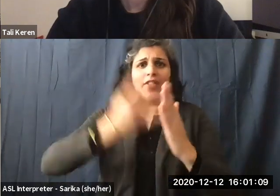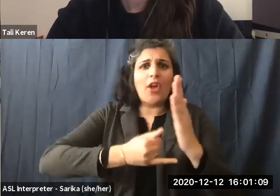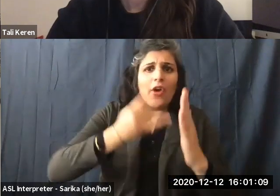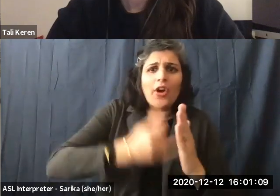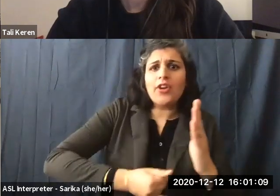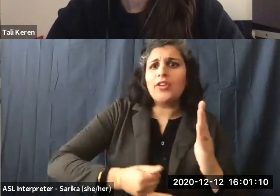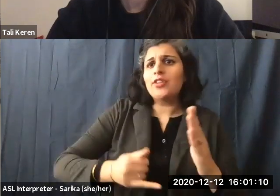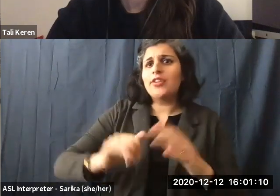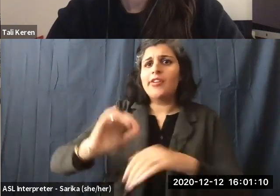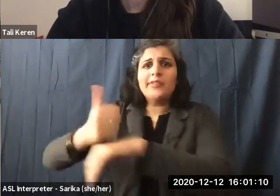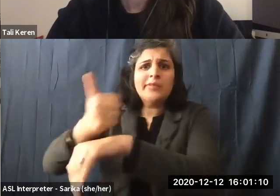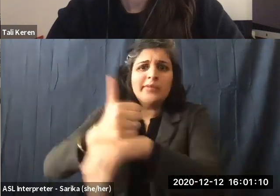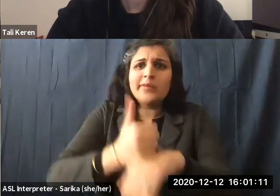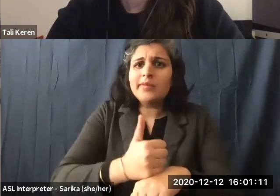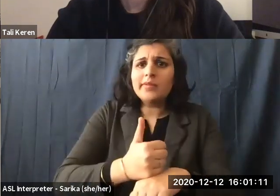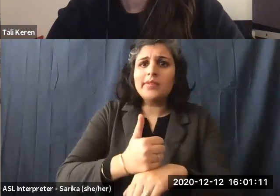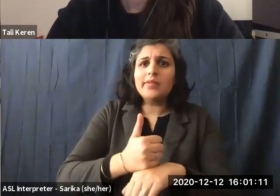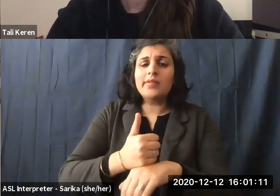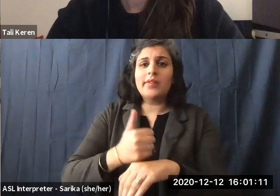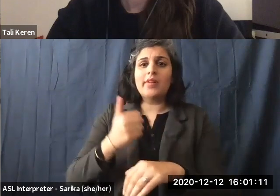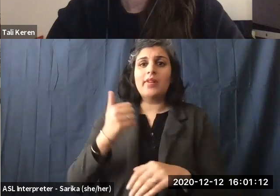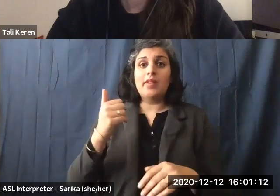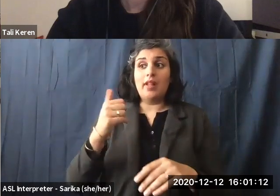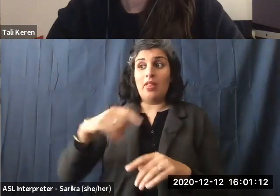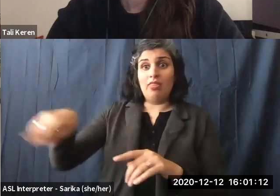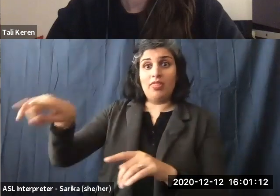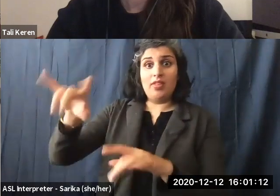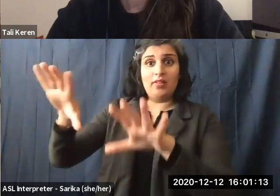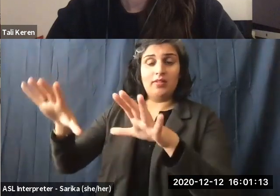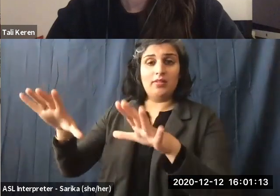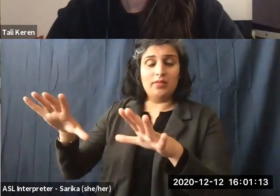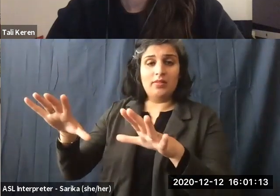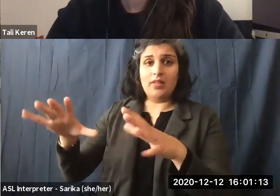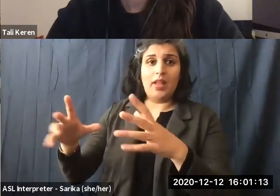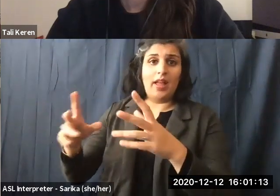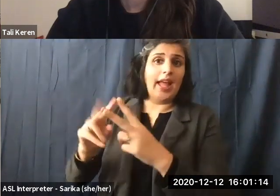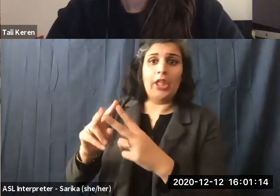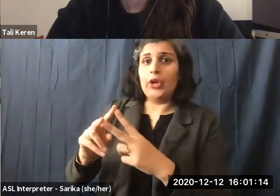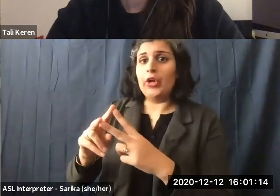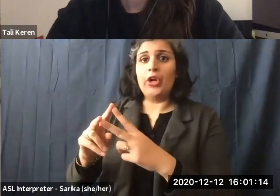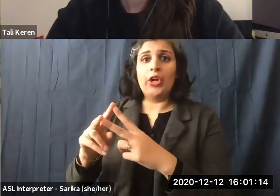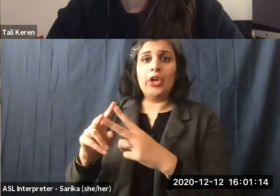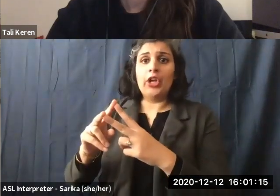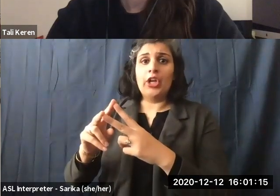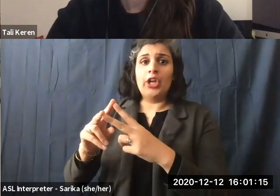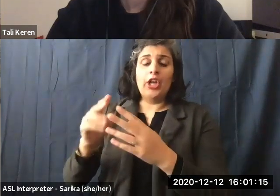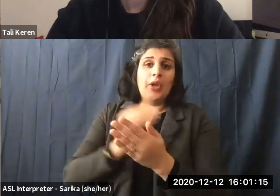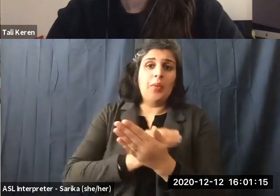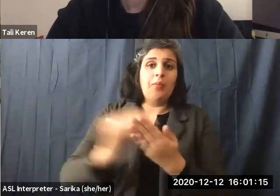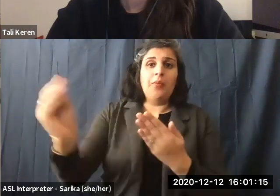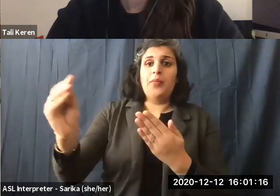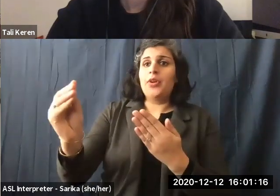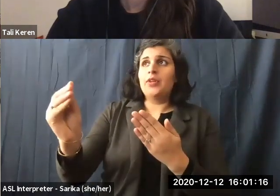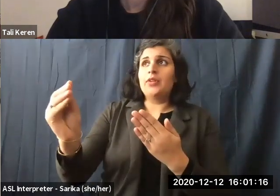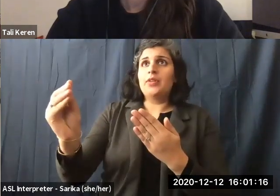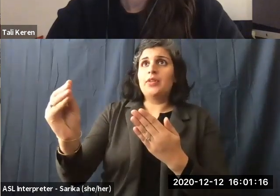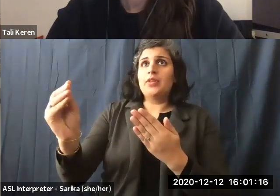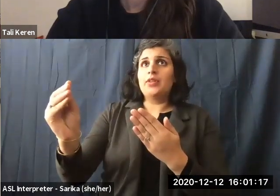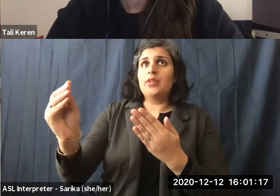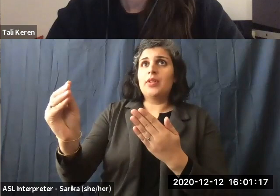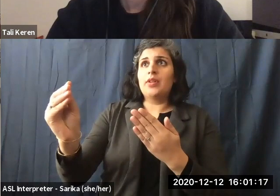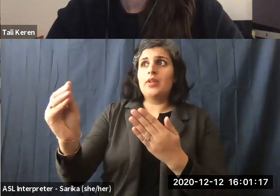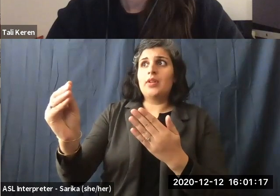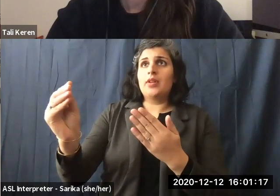artworks that were either, um, either purchased in a way that was unjust